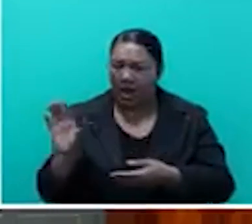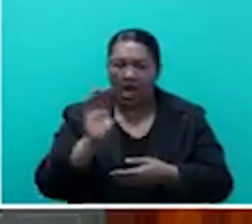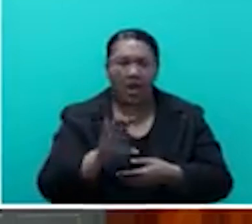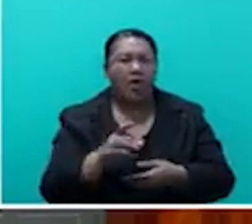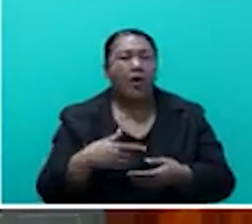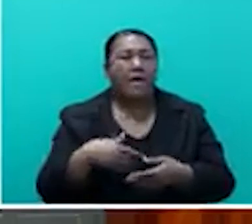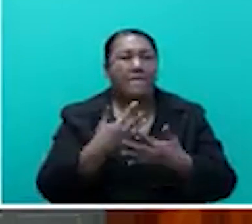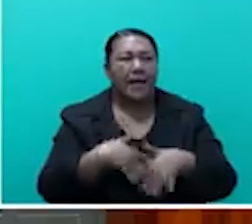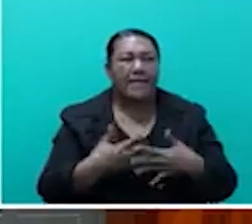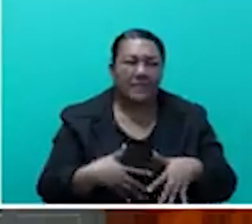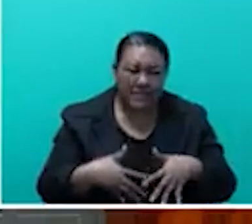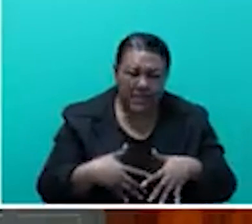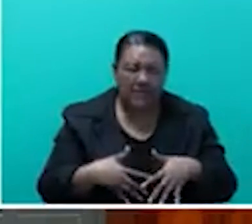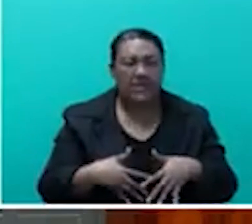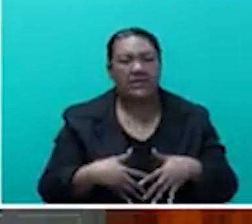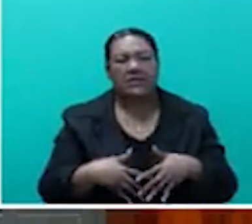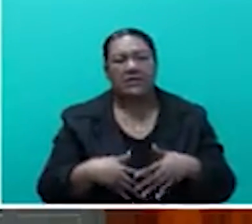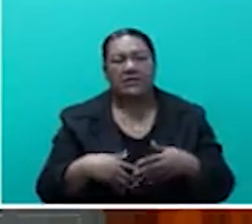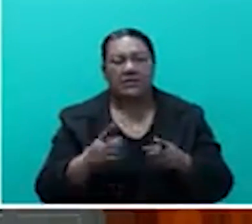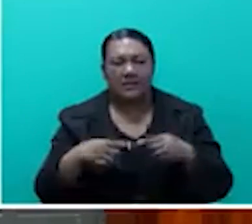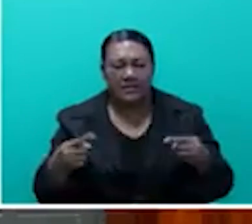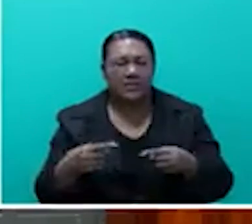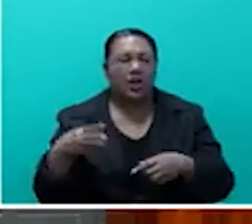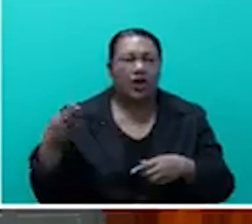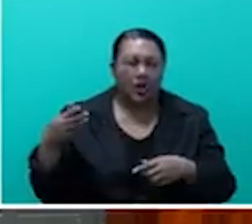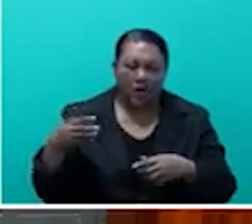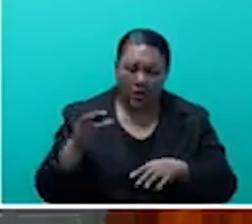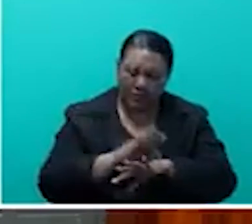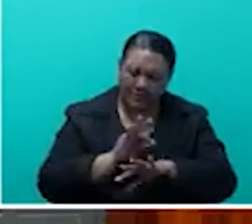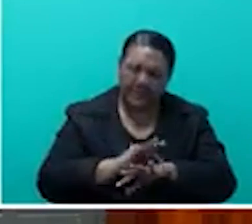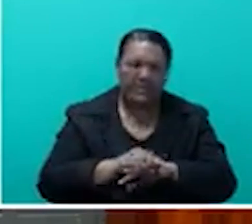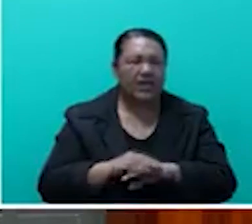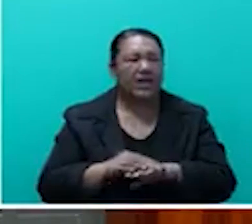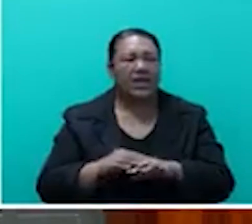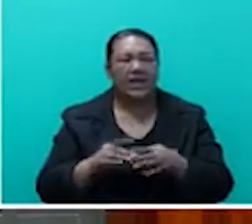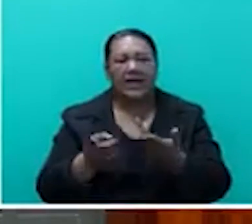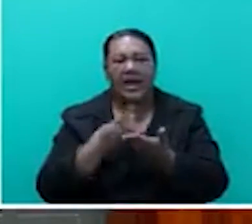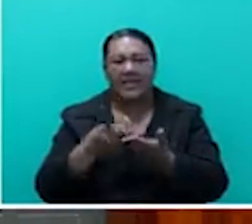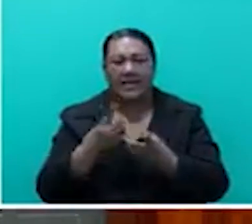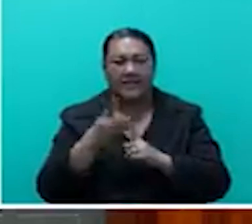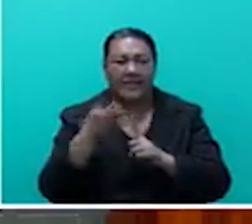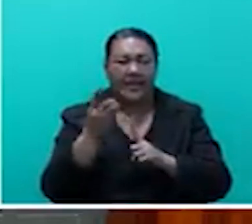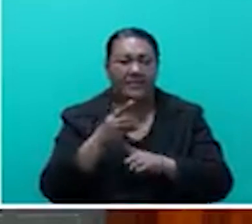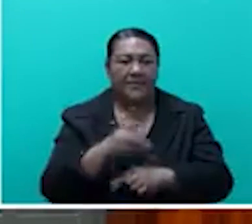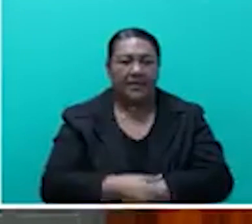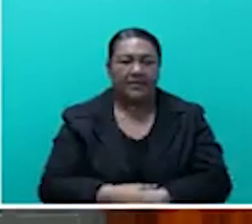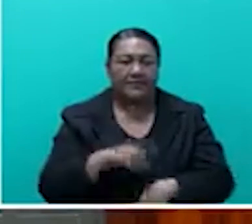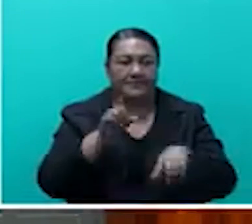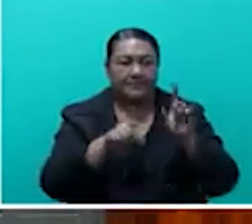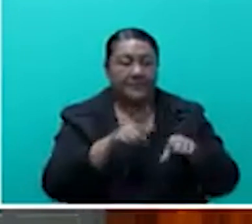goods, hospital, roads, bridges, and other important developments. The